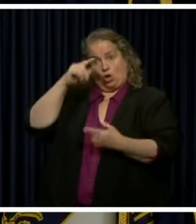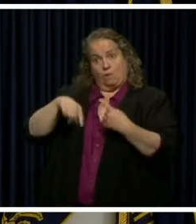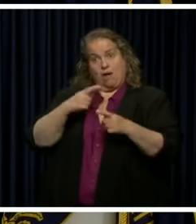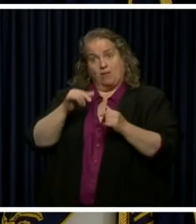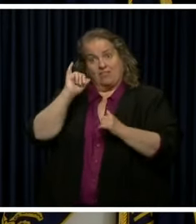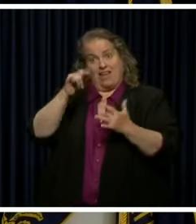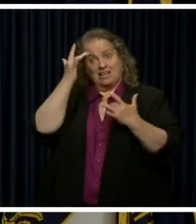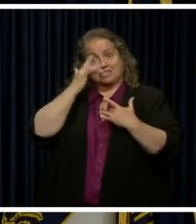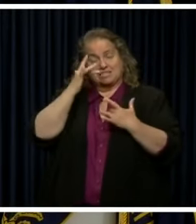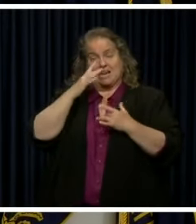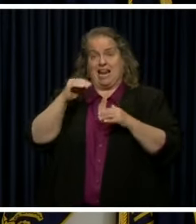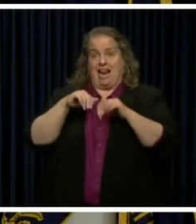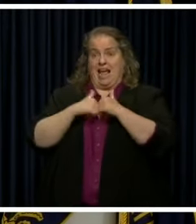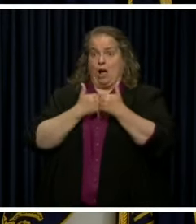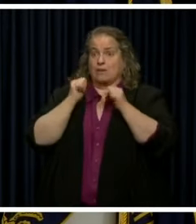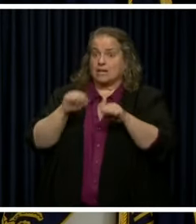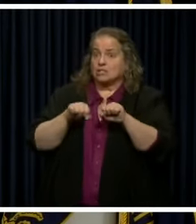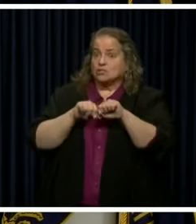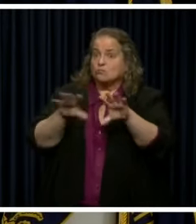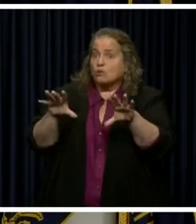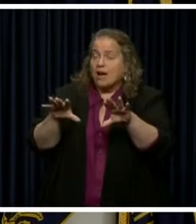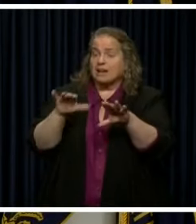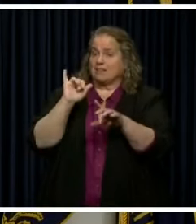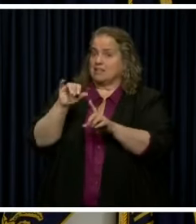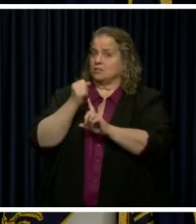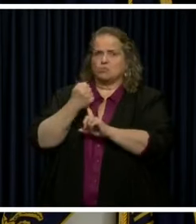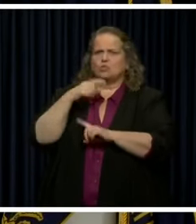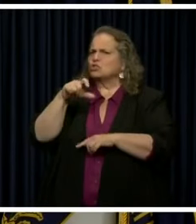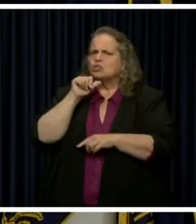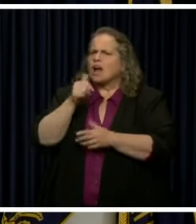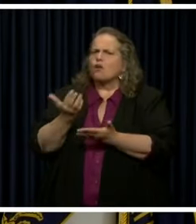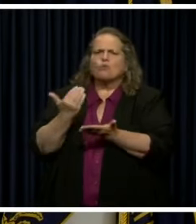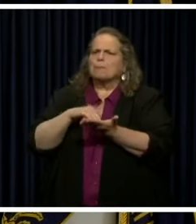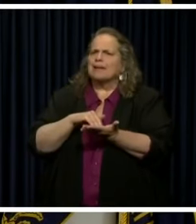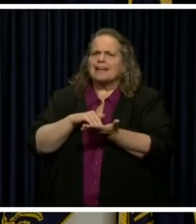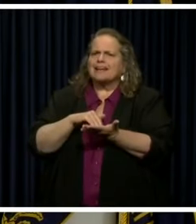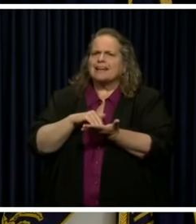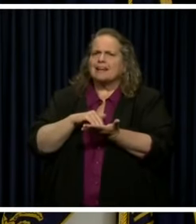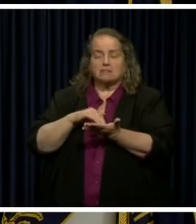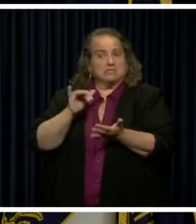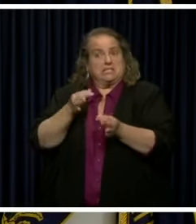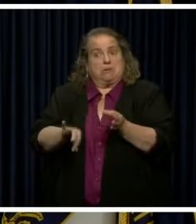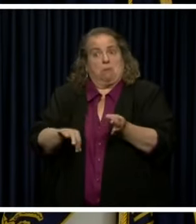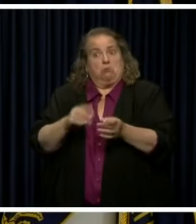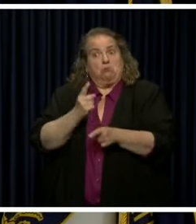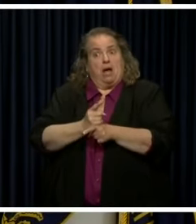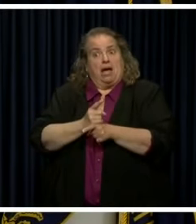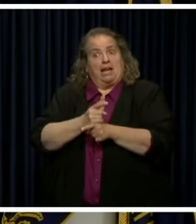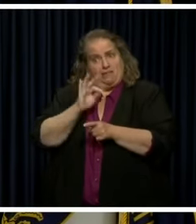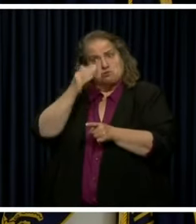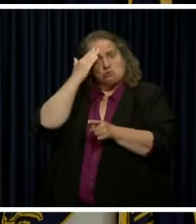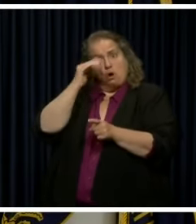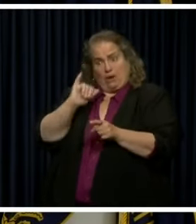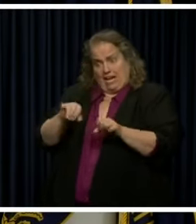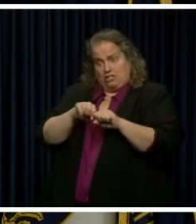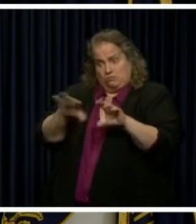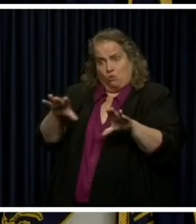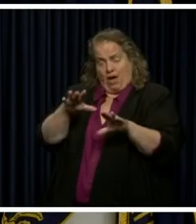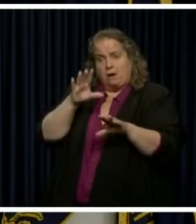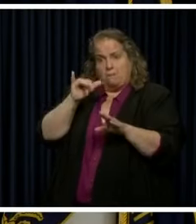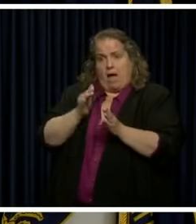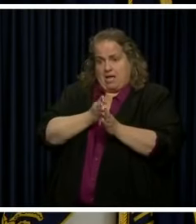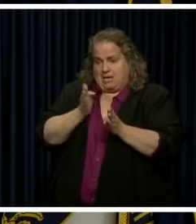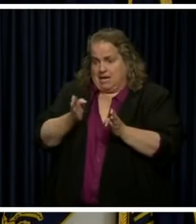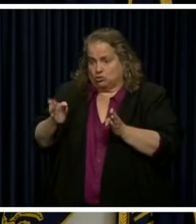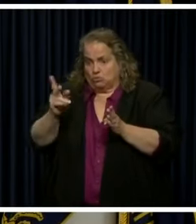disease and how it can spread in a circumstance, we shouldn't repeat it. And that should be pretty simple. That if we know